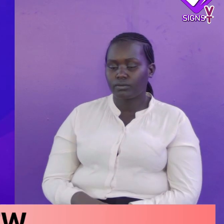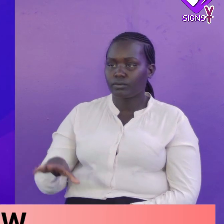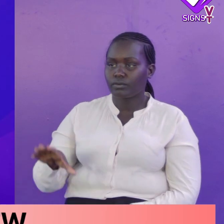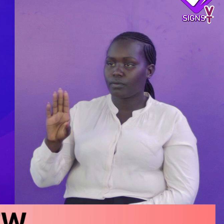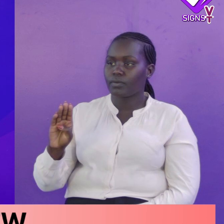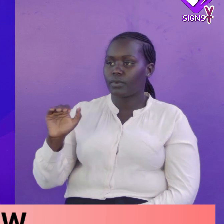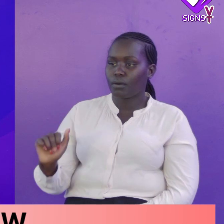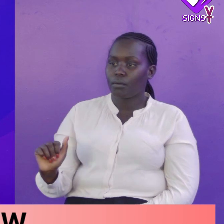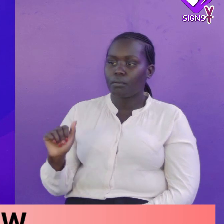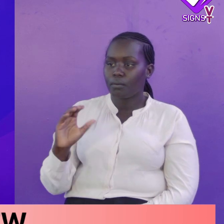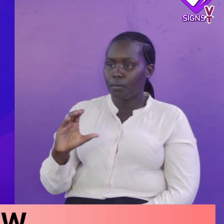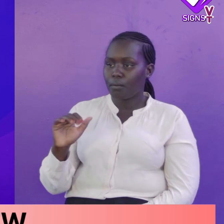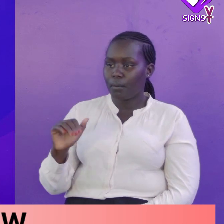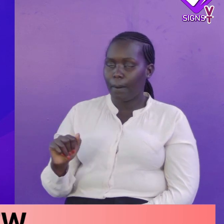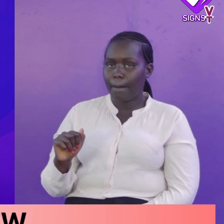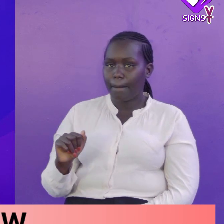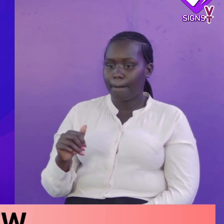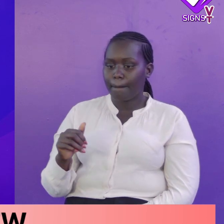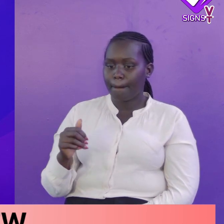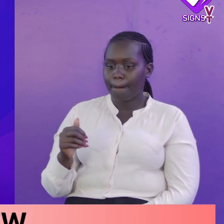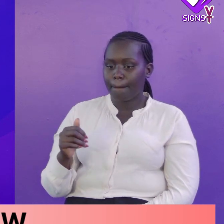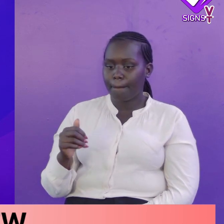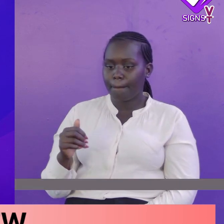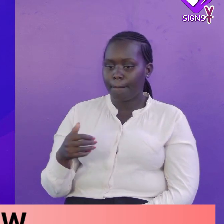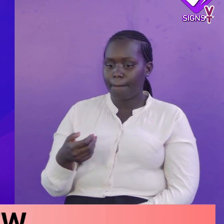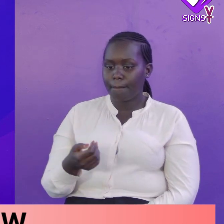be playing Barcelona.